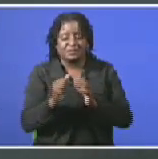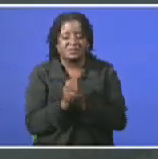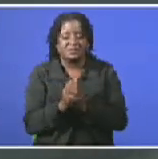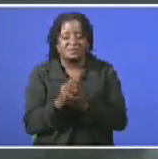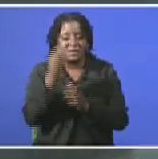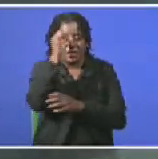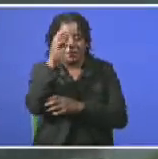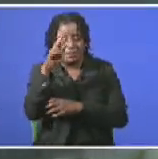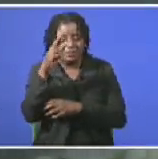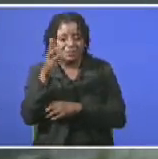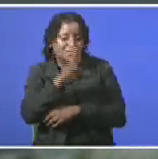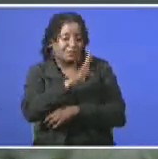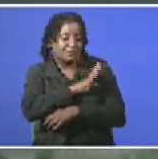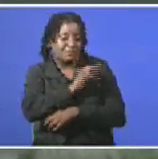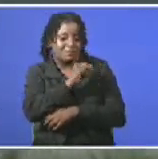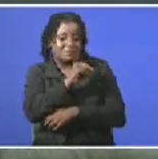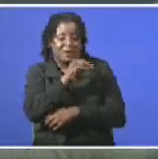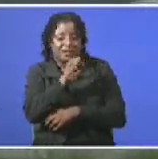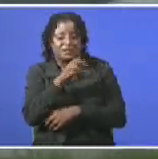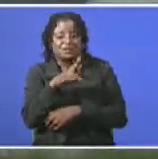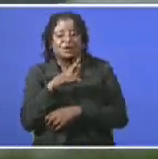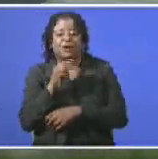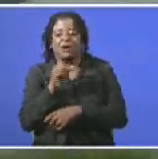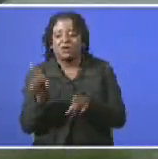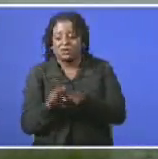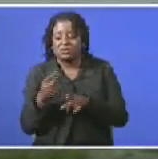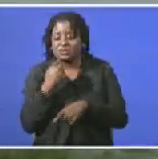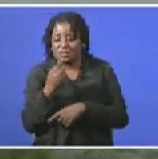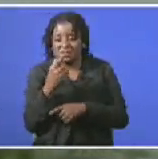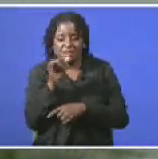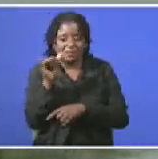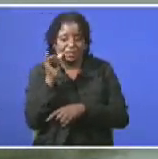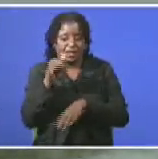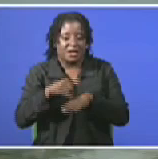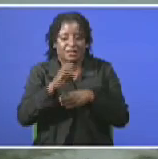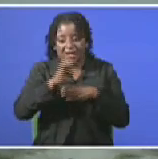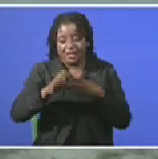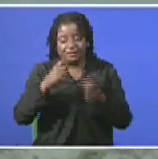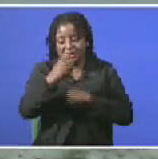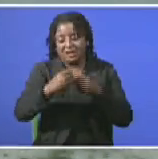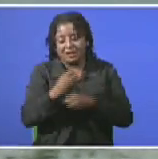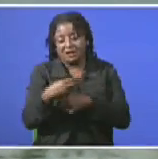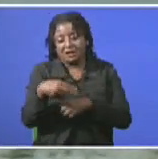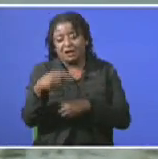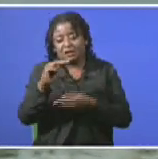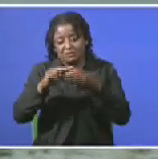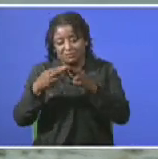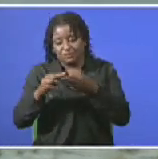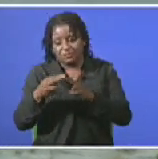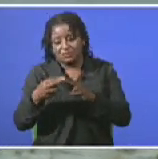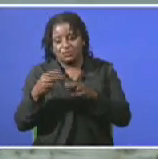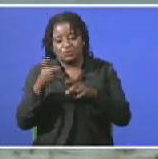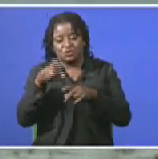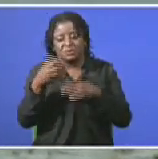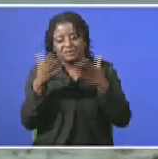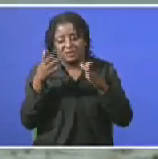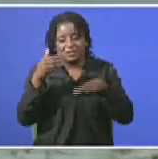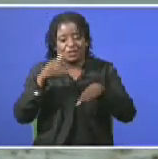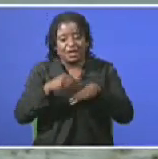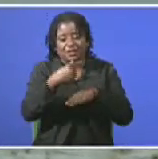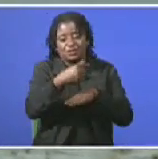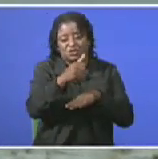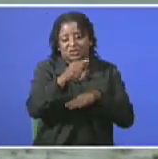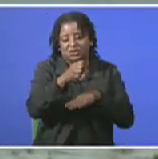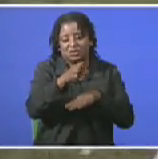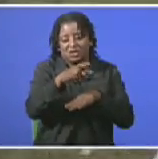Minister Bannister also revealed to us yesterday that by the end of the year, upgrades should be completed at the Gerald Cash Primary School. Minister